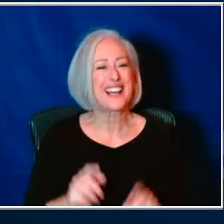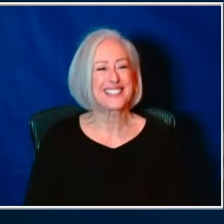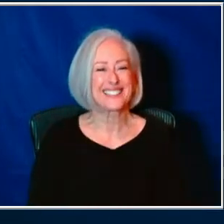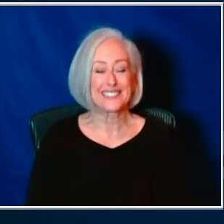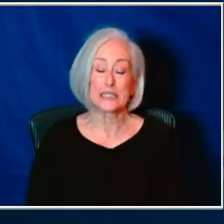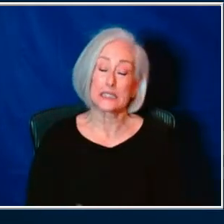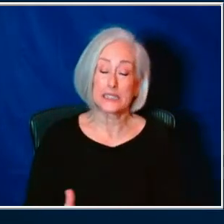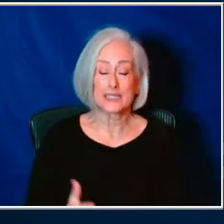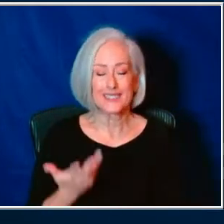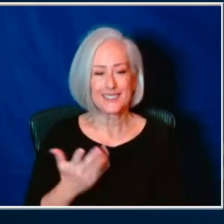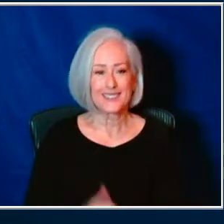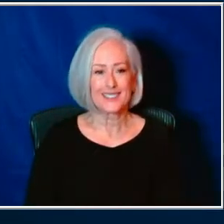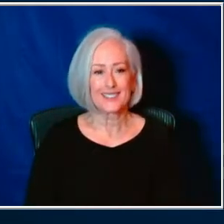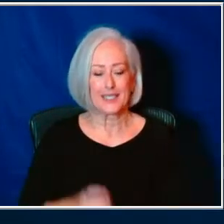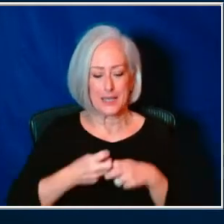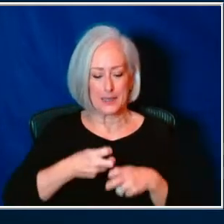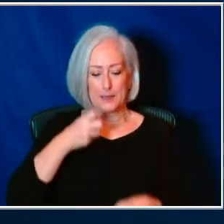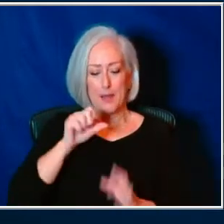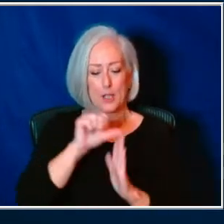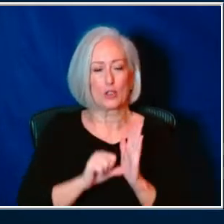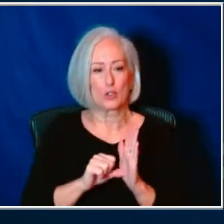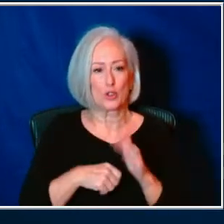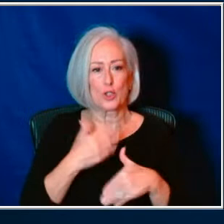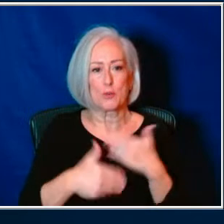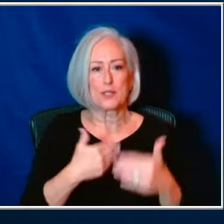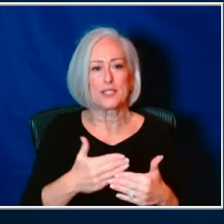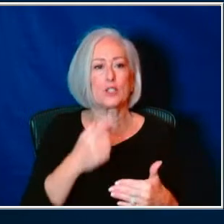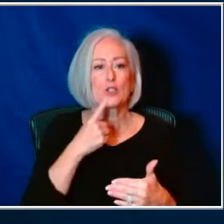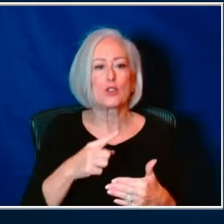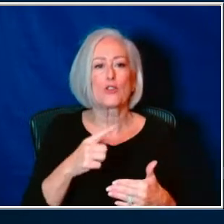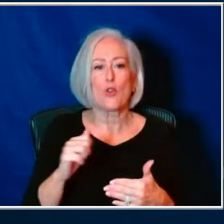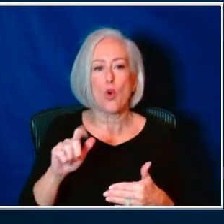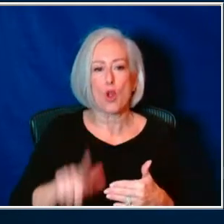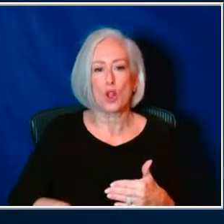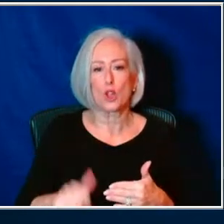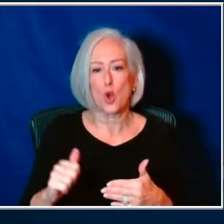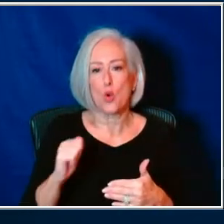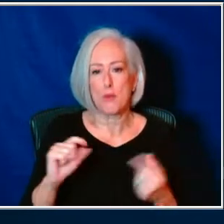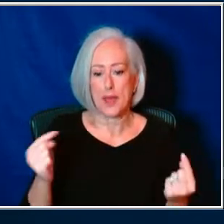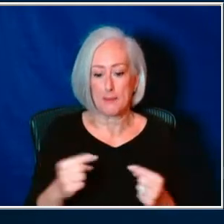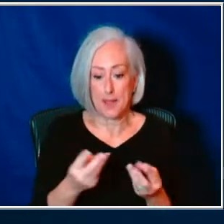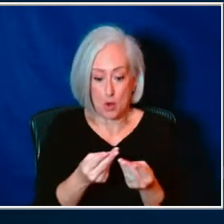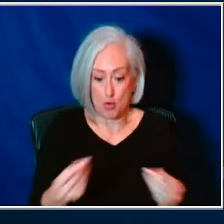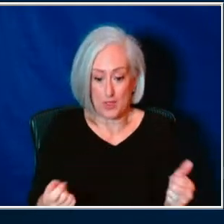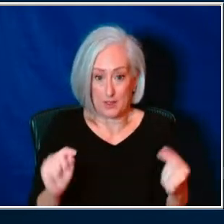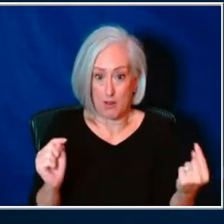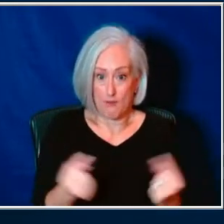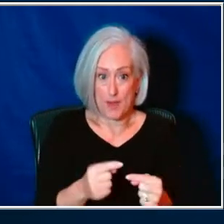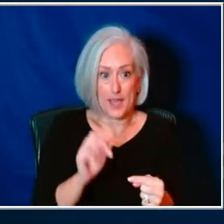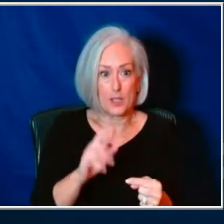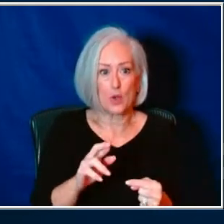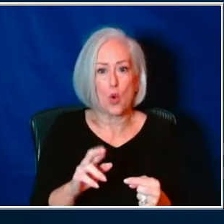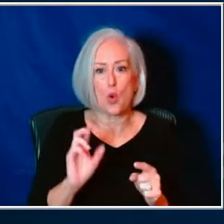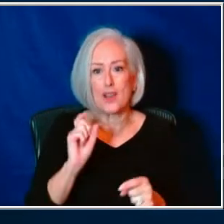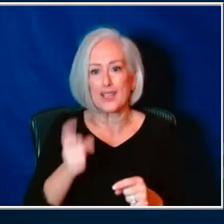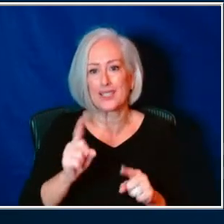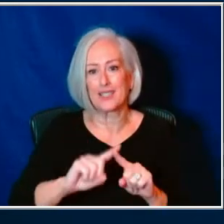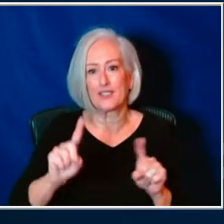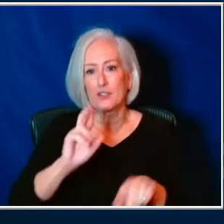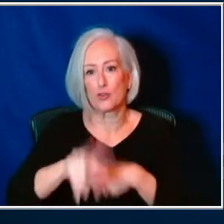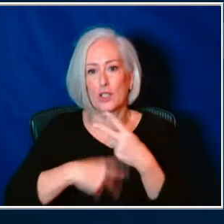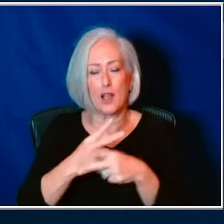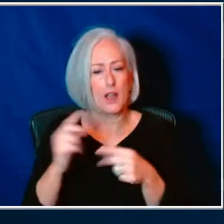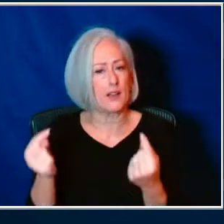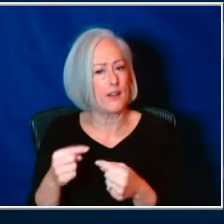not, spinal surgery procedures for low back pain, and do they alleviate the pain or lead to a different kind of pain,